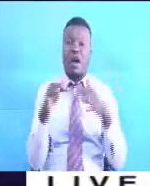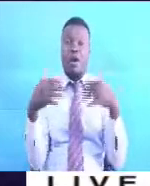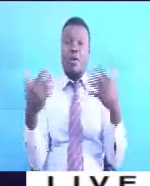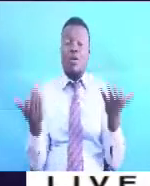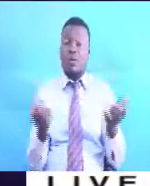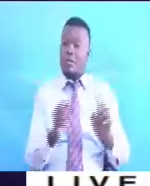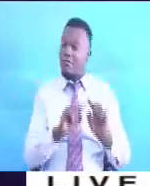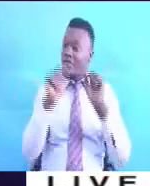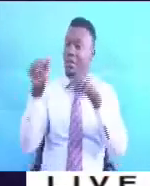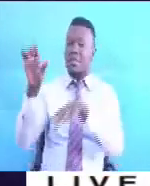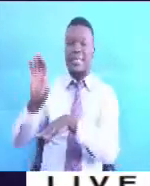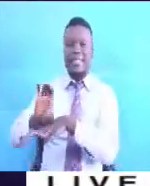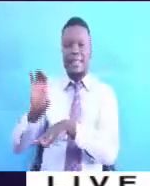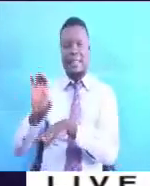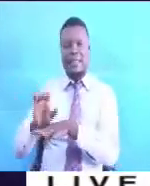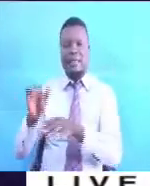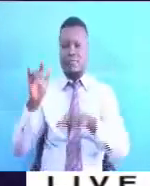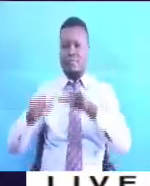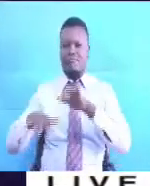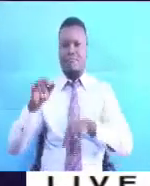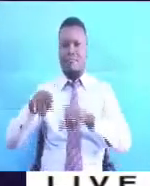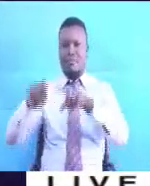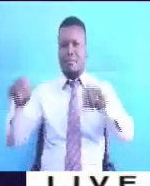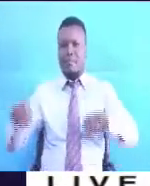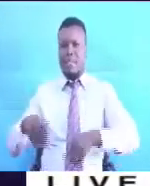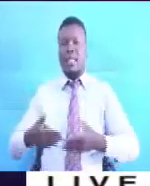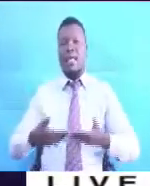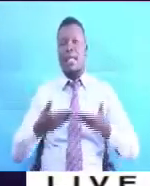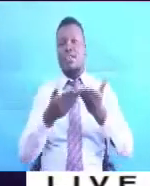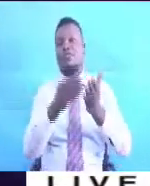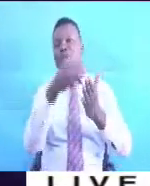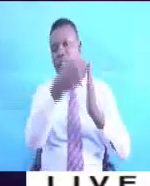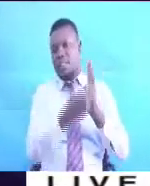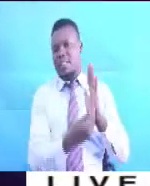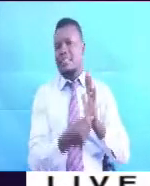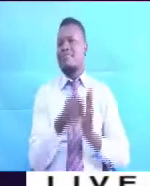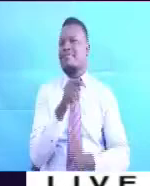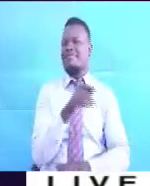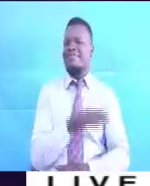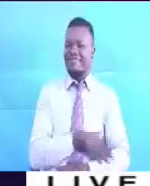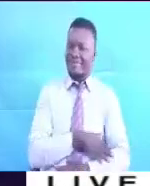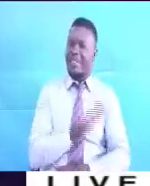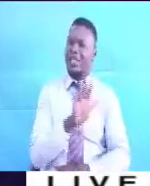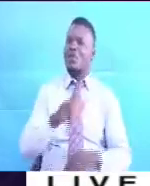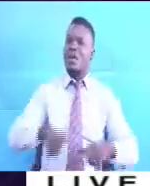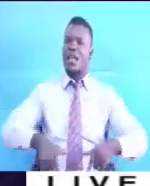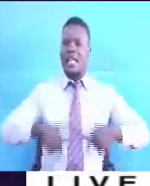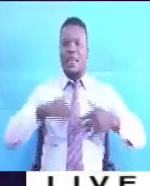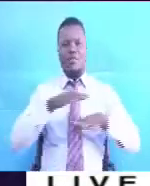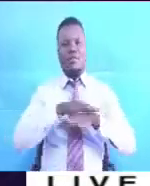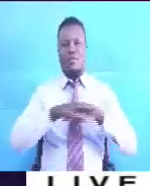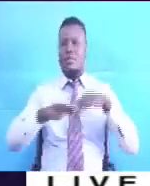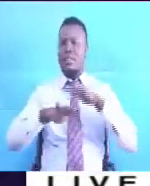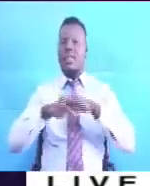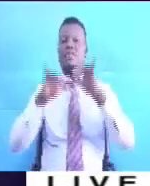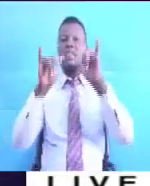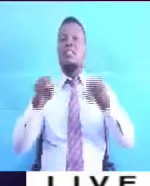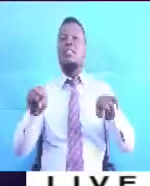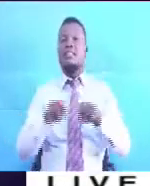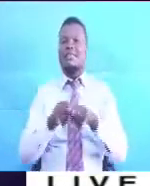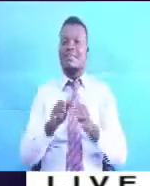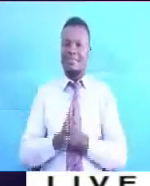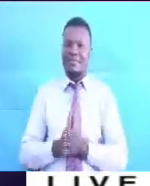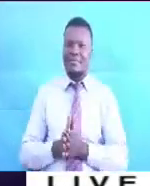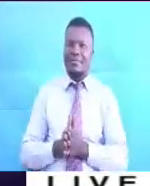at the Miracle Center Church reception and be given a receipt for accountability, and your life will not remain the same again. Well,